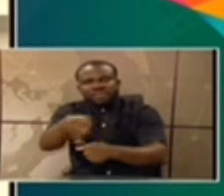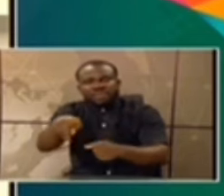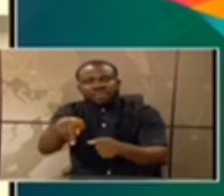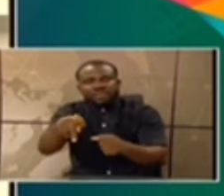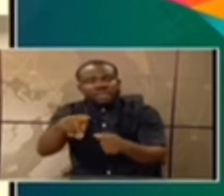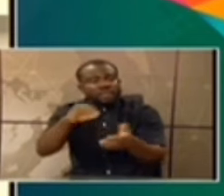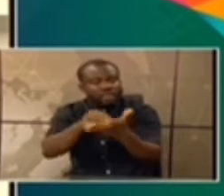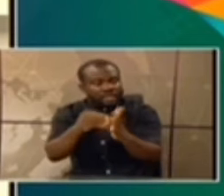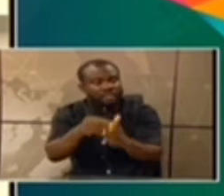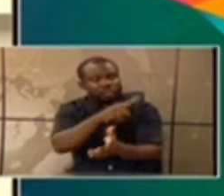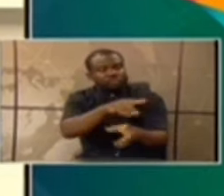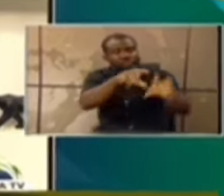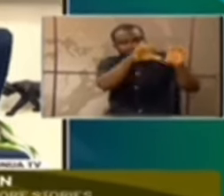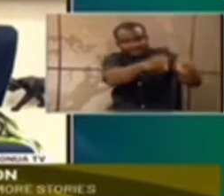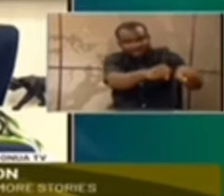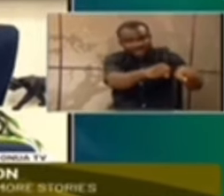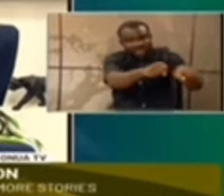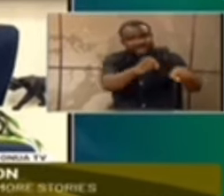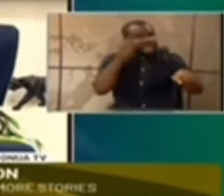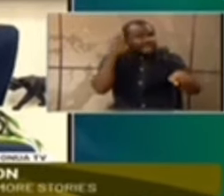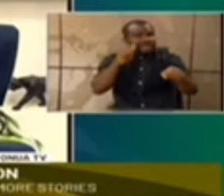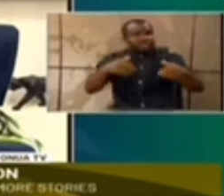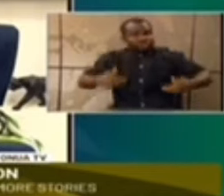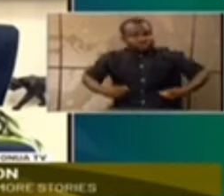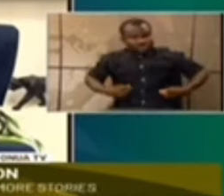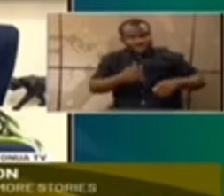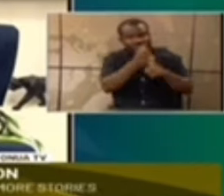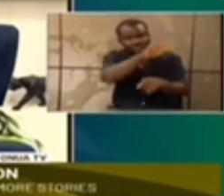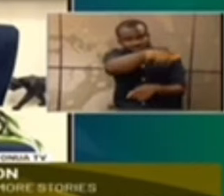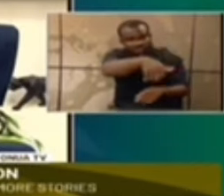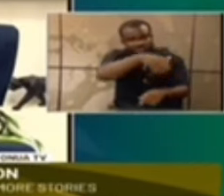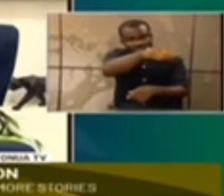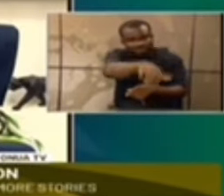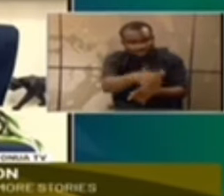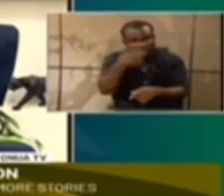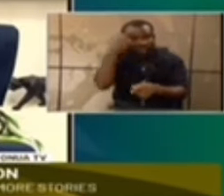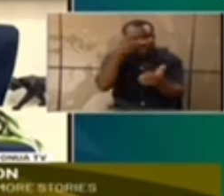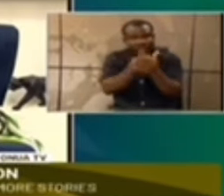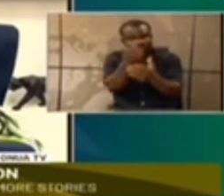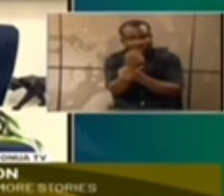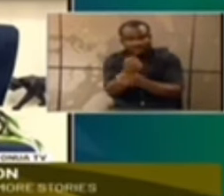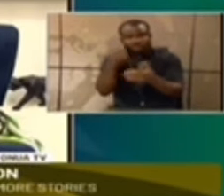Cha wo mayen kwachi galamse fo na mu ye galamse. Edi sika ko bua campaign.